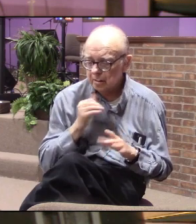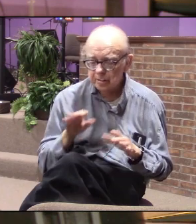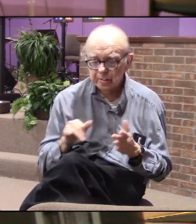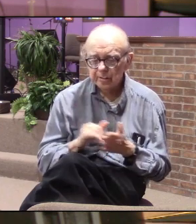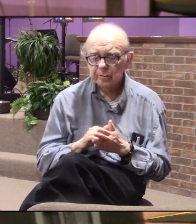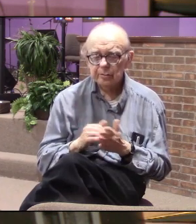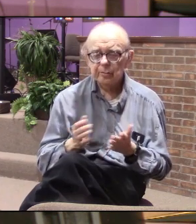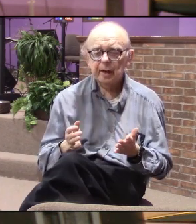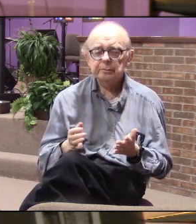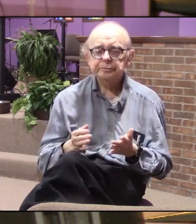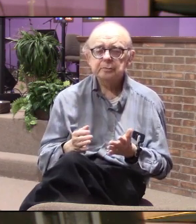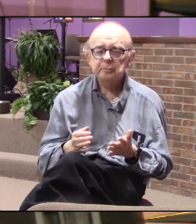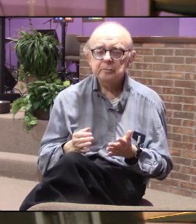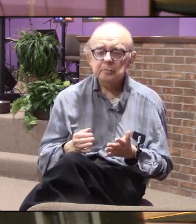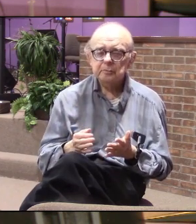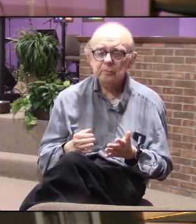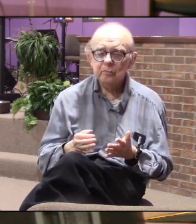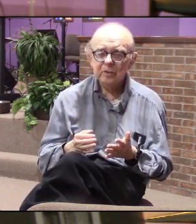that.